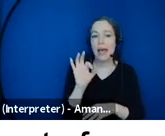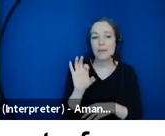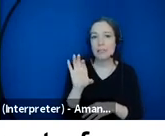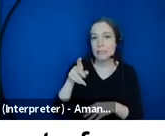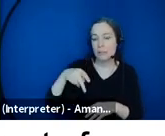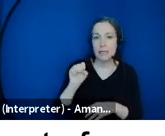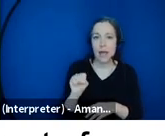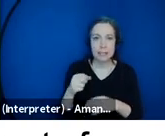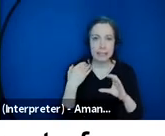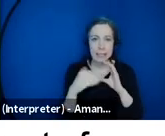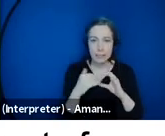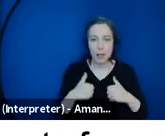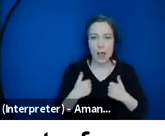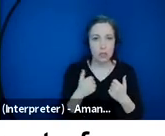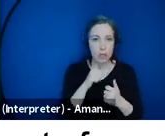registration process.